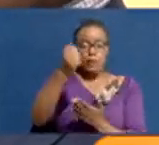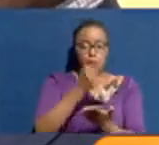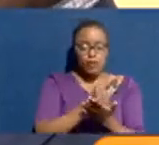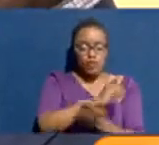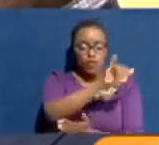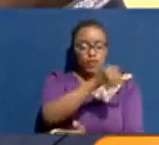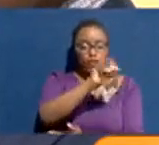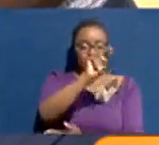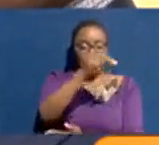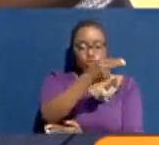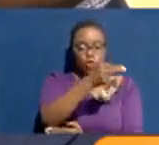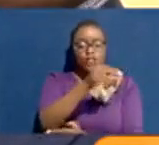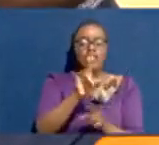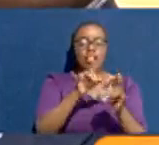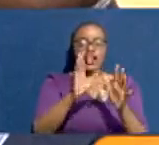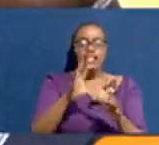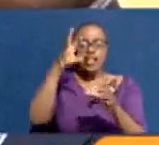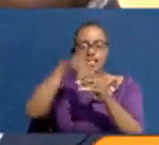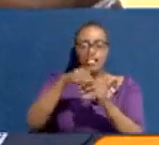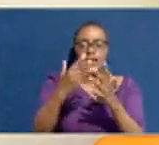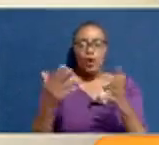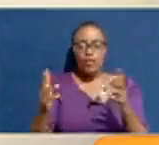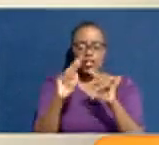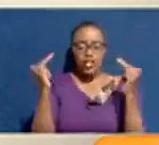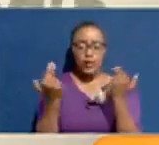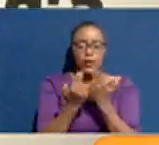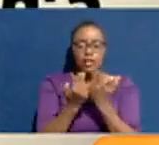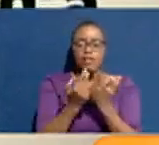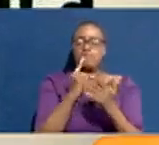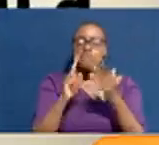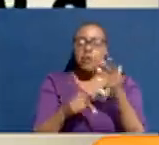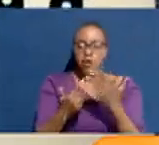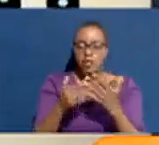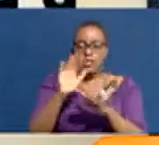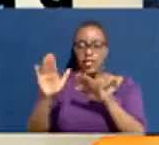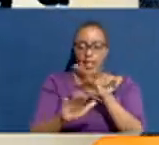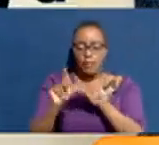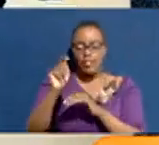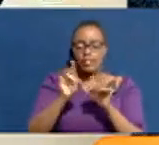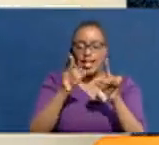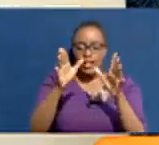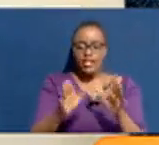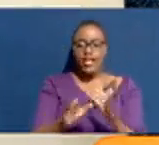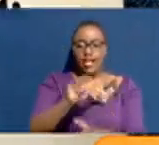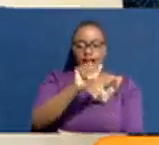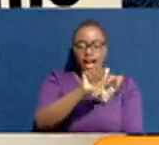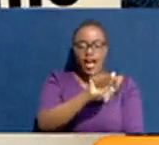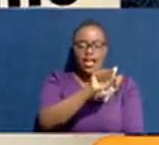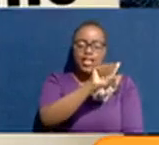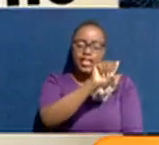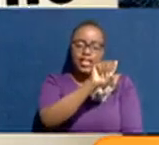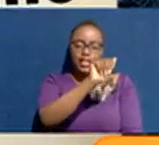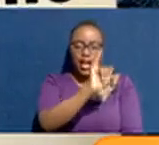John Gashomo as the Director Internal Affairs Unit, replacing him with Deputy Director at the IAU, Esther